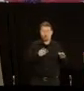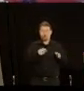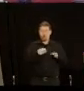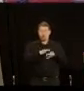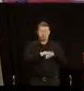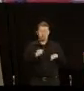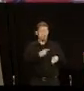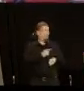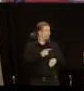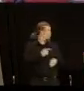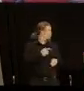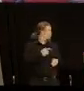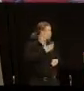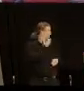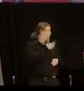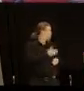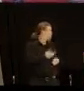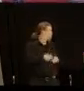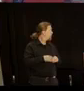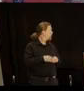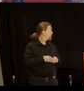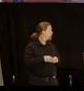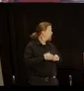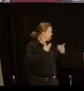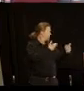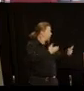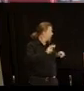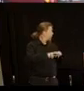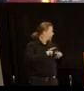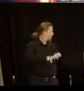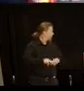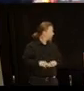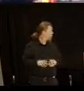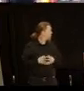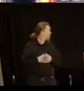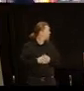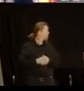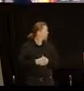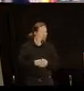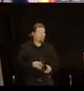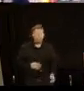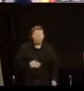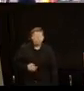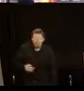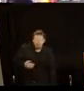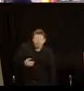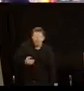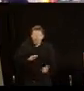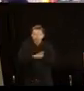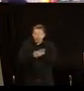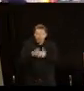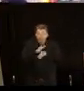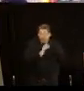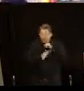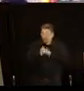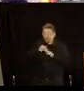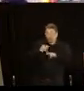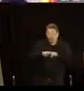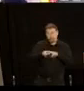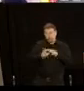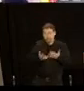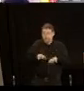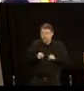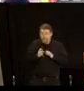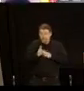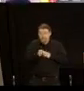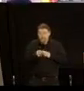much. Here, have a seat. They're nice and comfy chairs. Might take you a minute to get back up. Now,